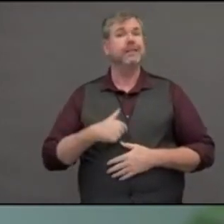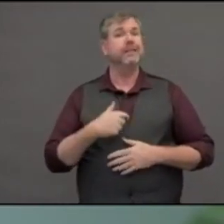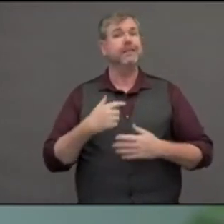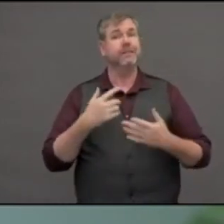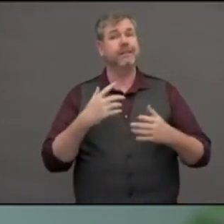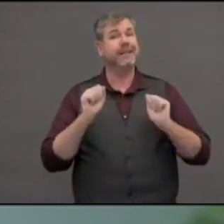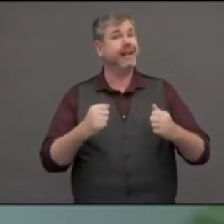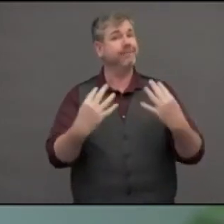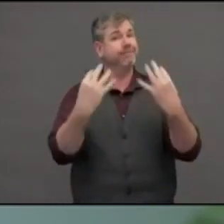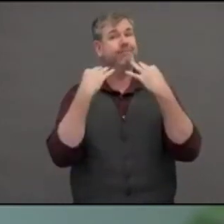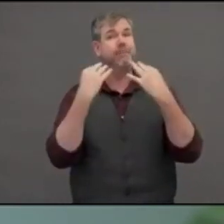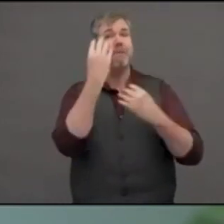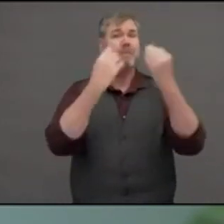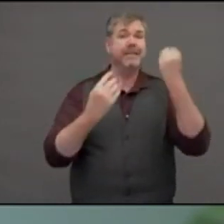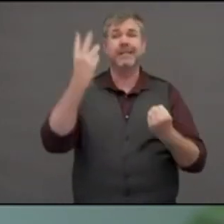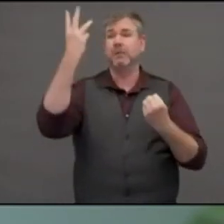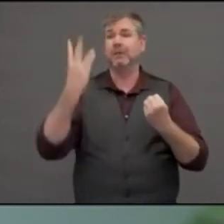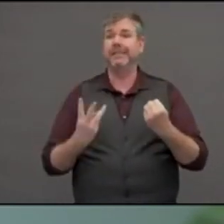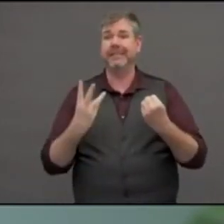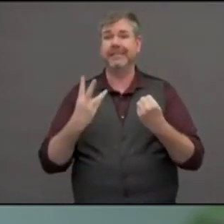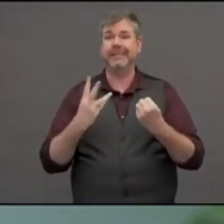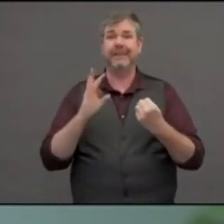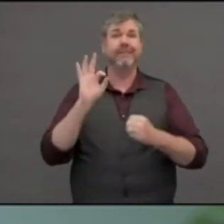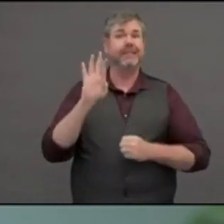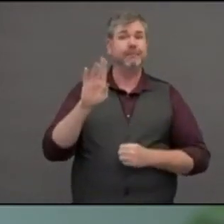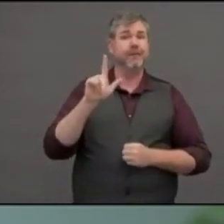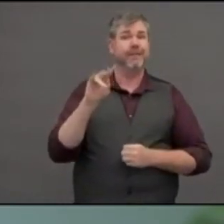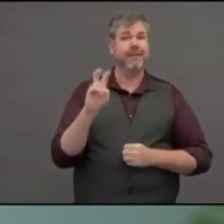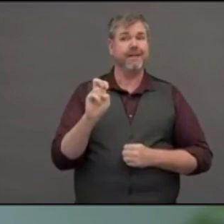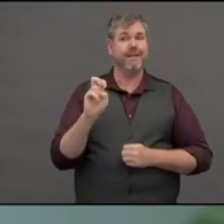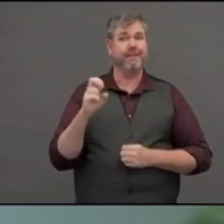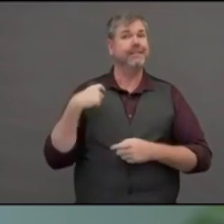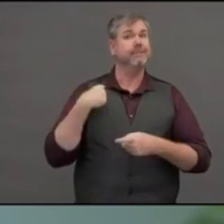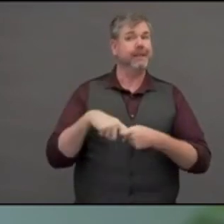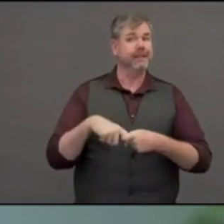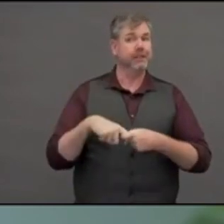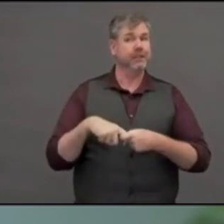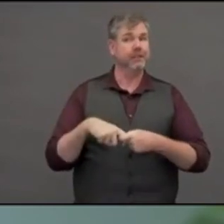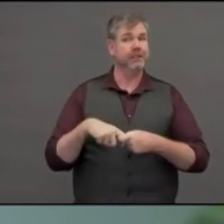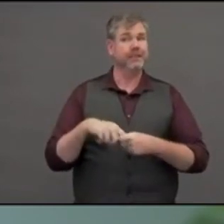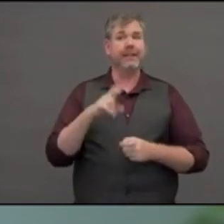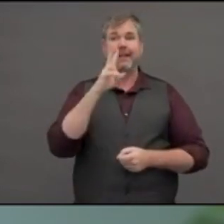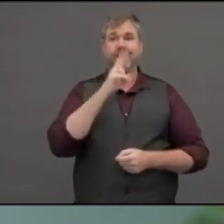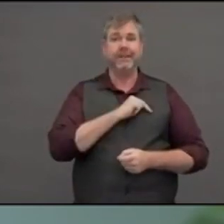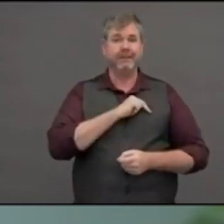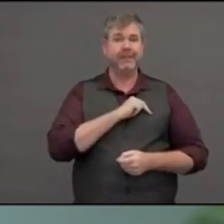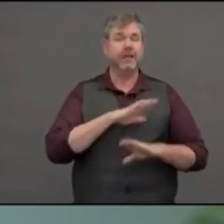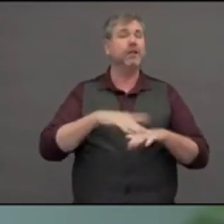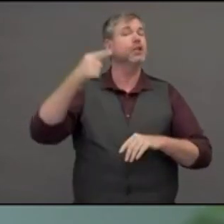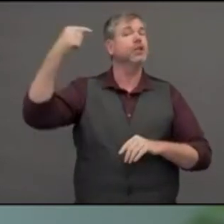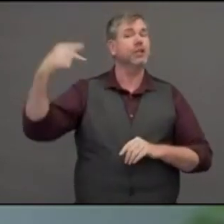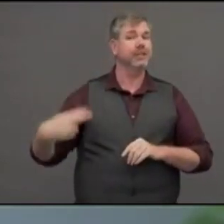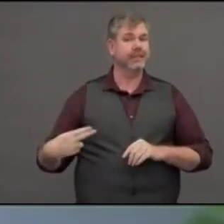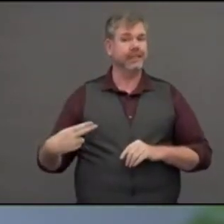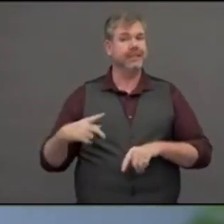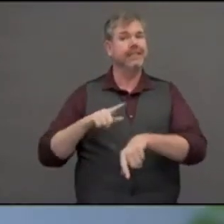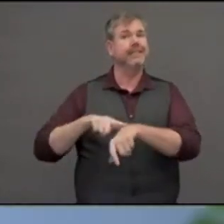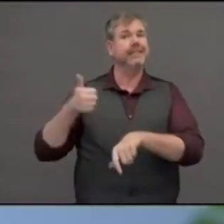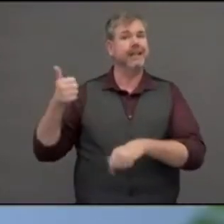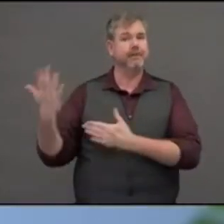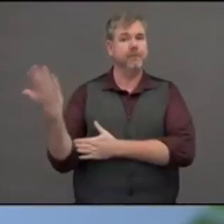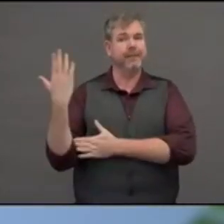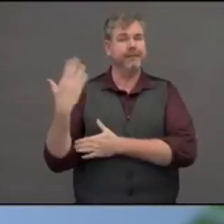Friday at 11 a.m. and Facebook Live in Vietnamese on Thursdays at 10 a.m. Air quality is expected to